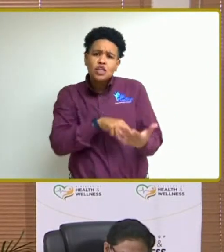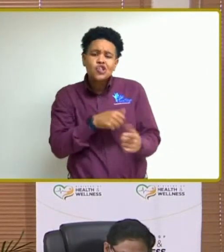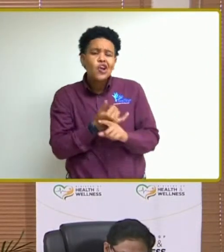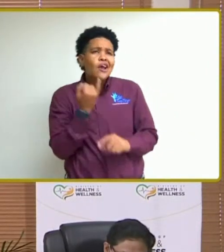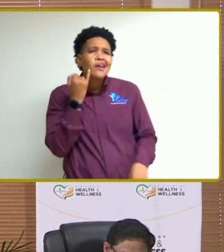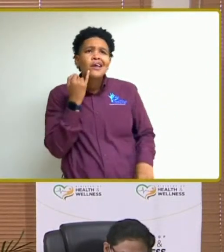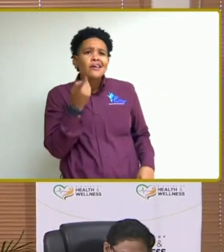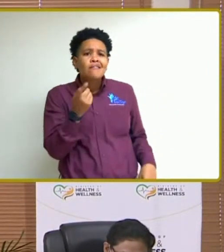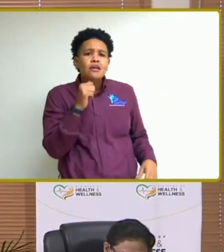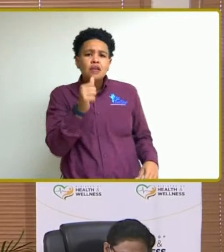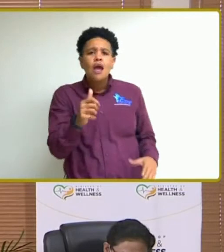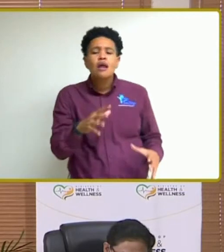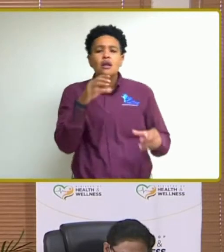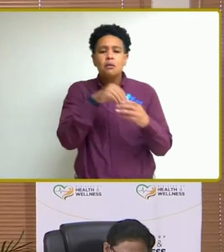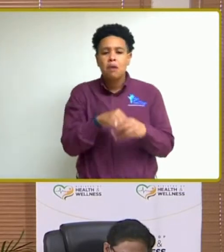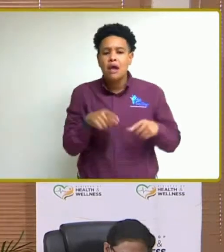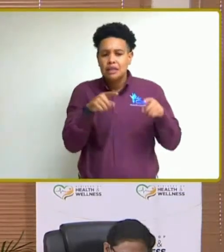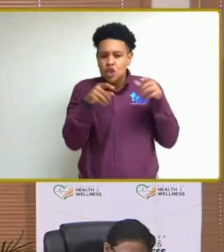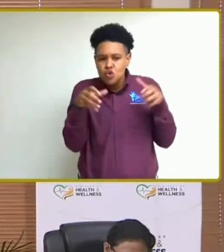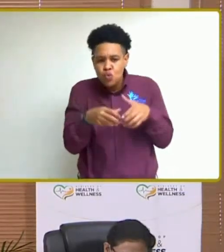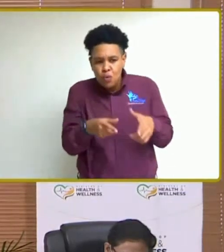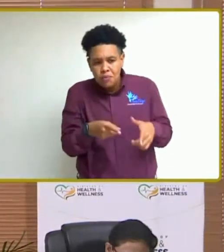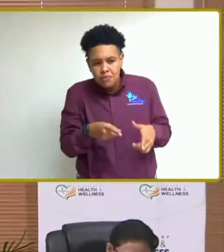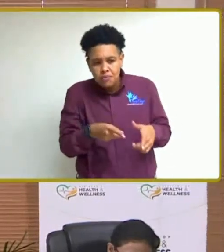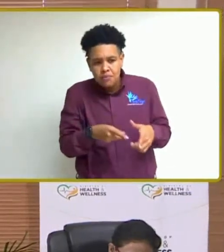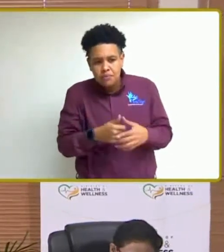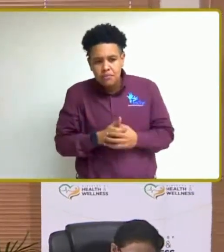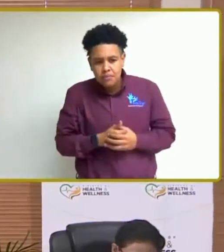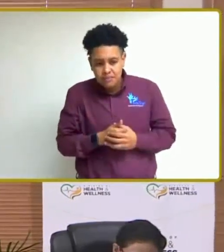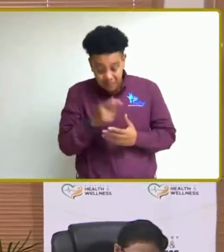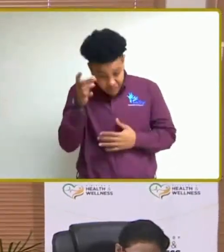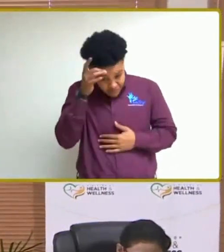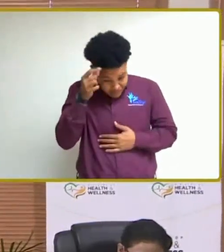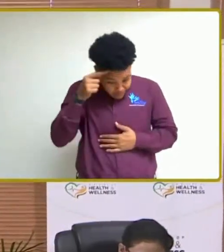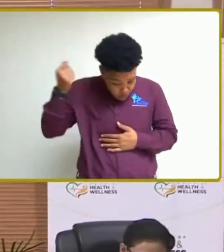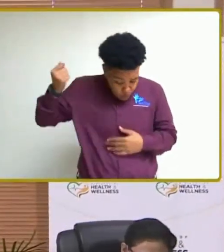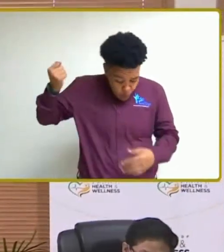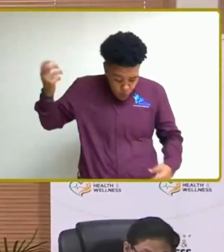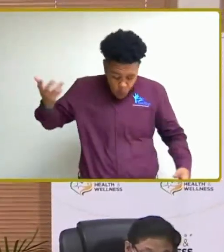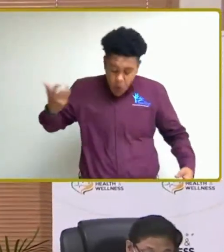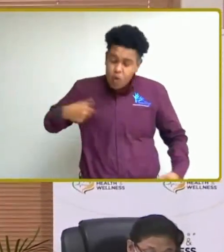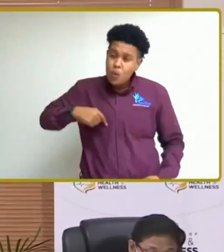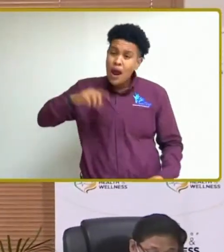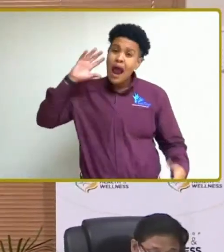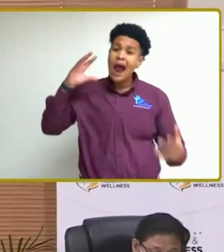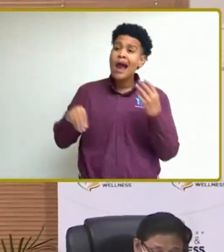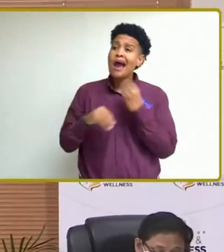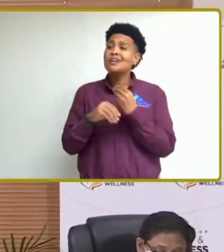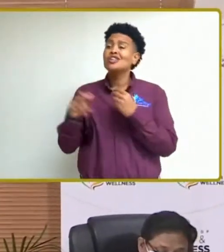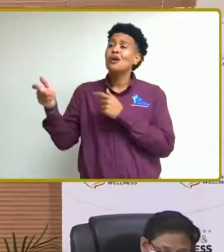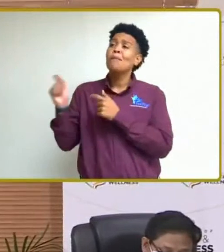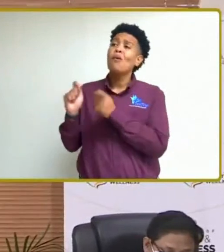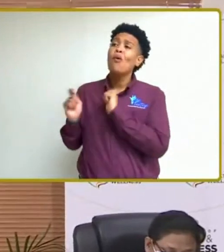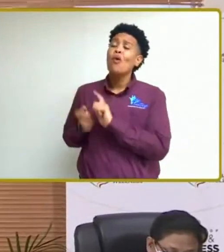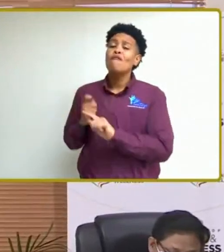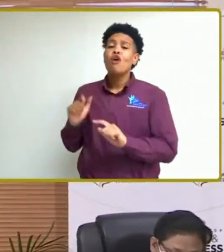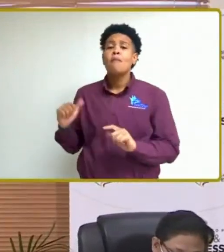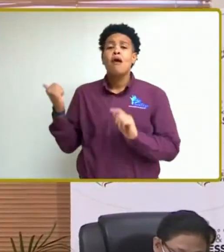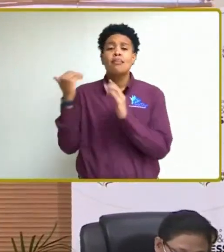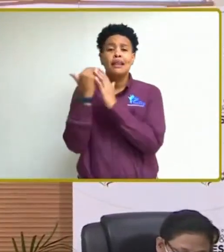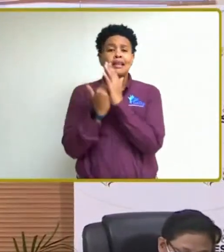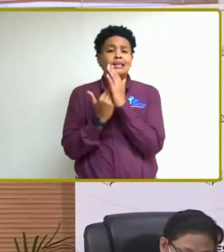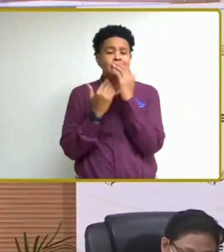if you're not part of that group. Now, bear in mind too that we are also pulling from other